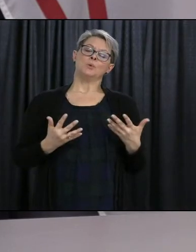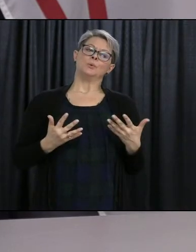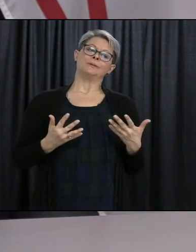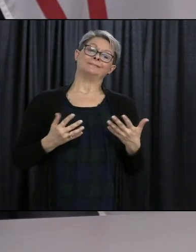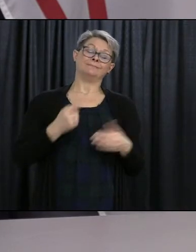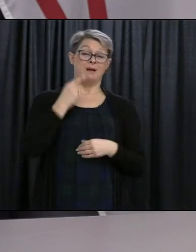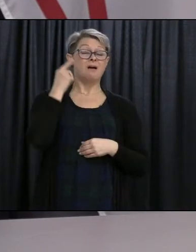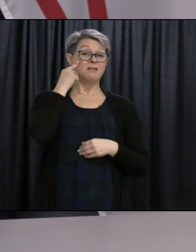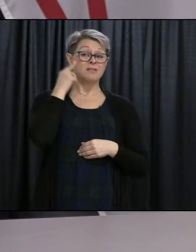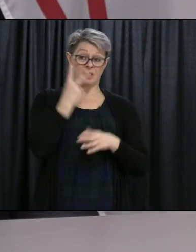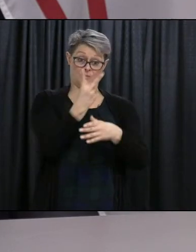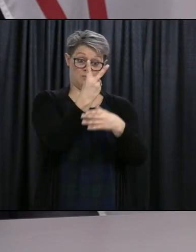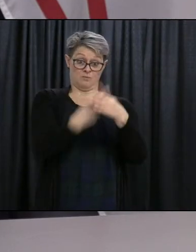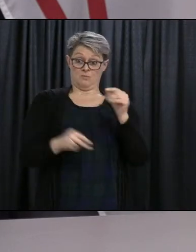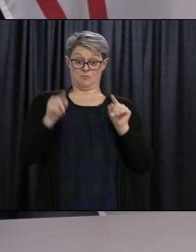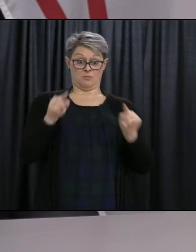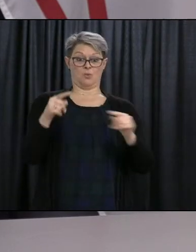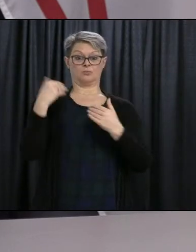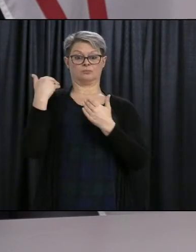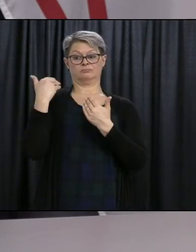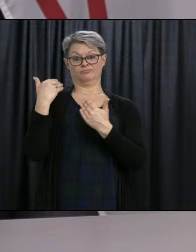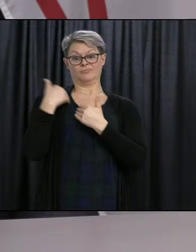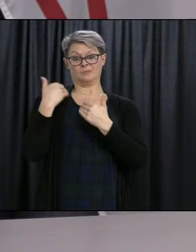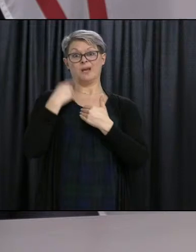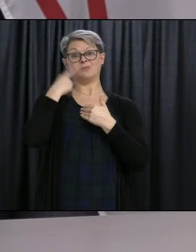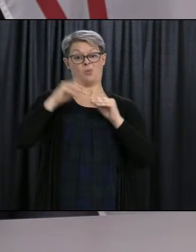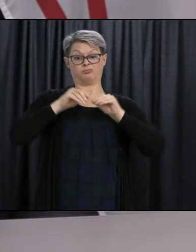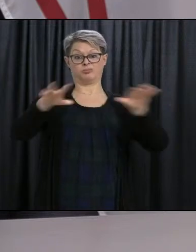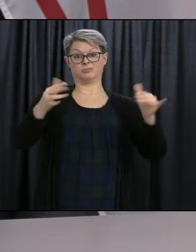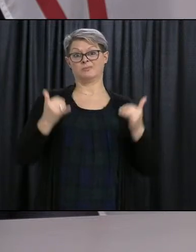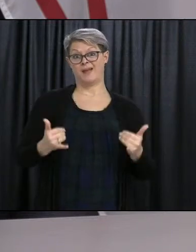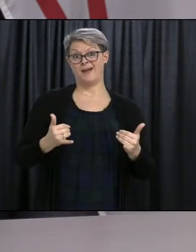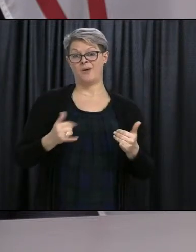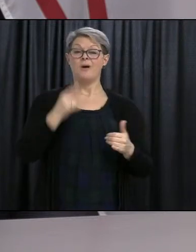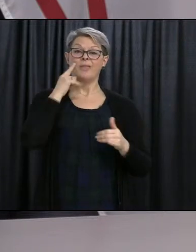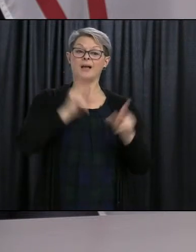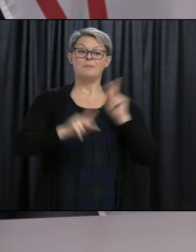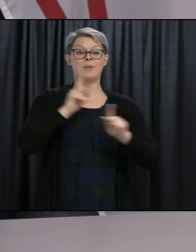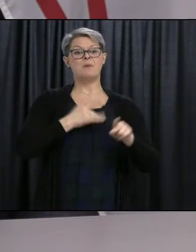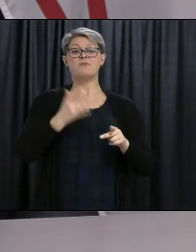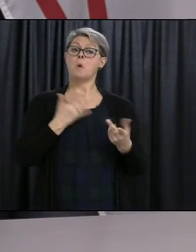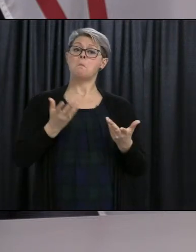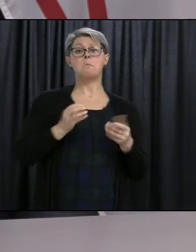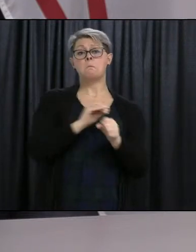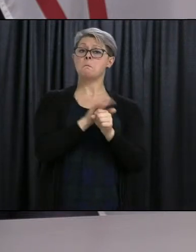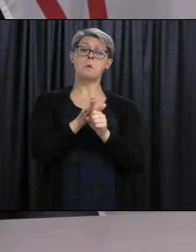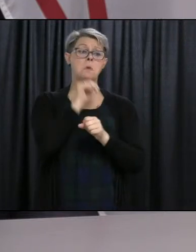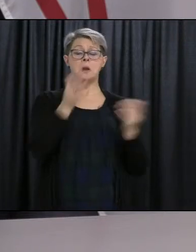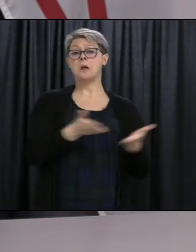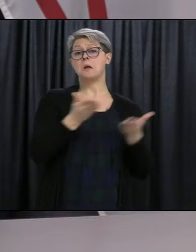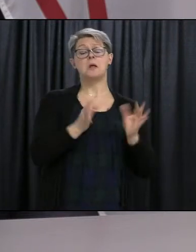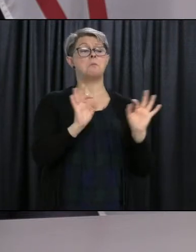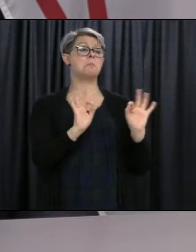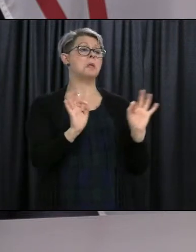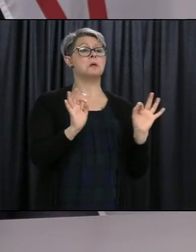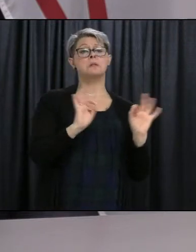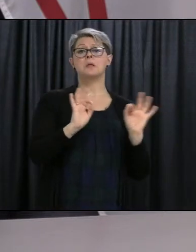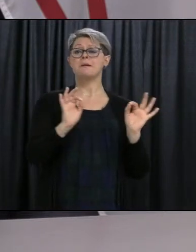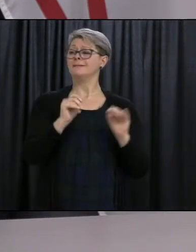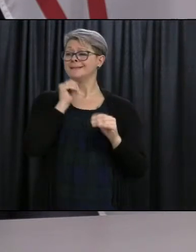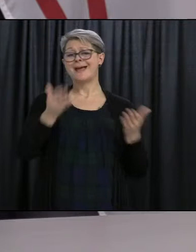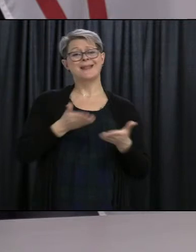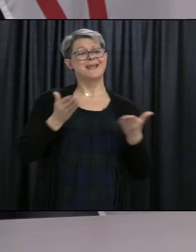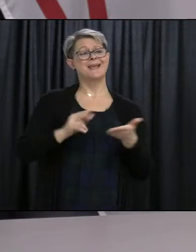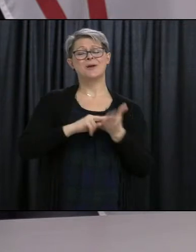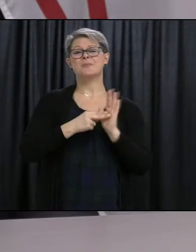they both played a role. I think people felt that COVID wasn't here. We had been doing so well. We didn't have any. We didn't have to worry about it. So if